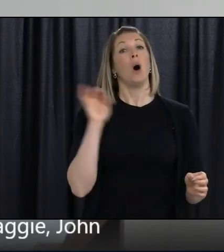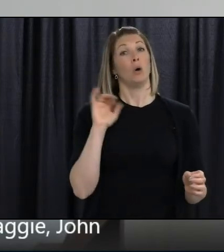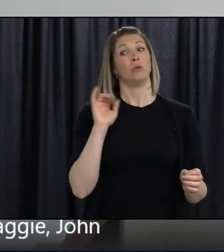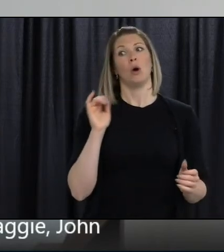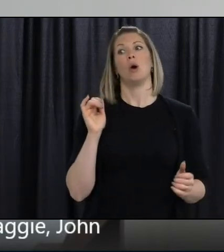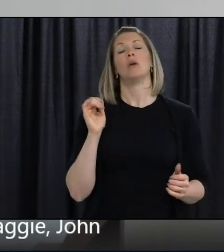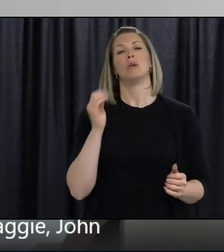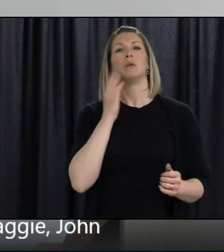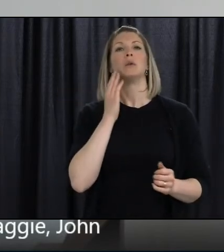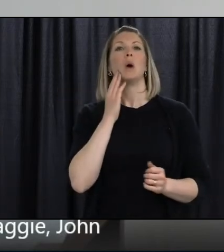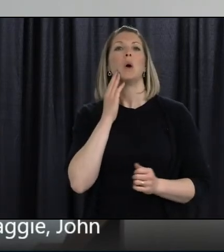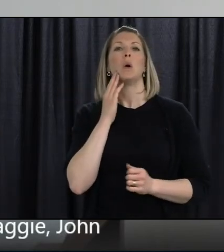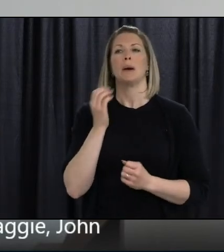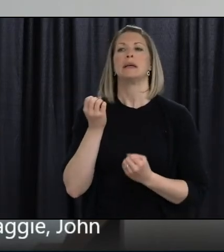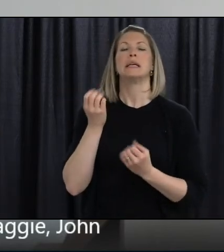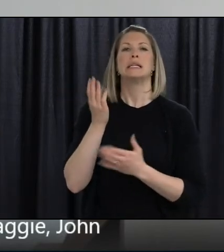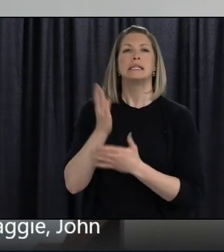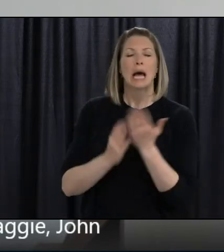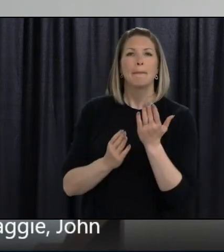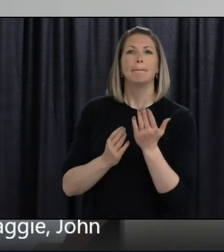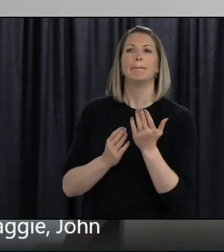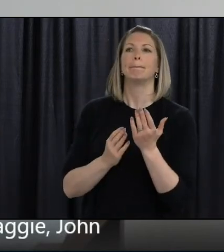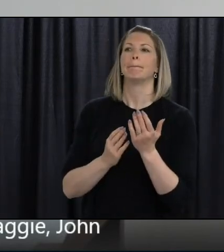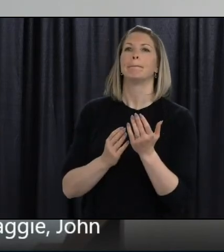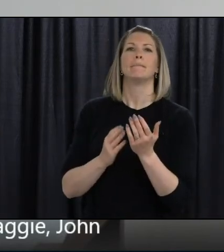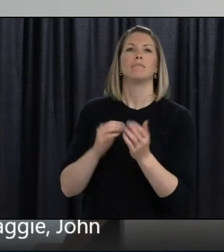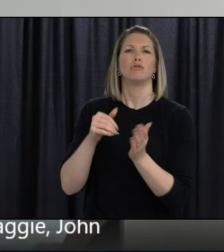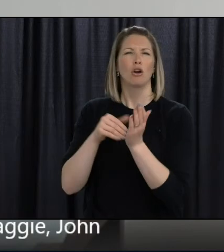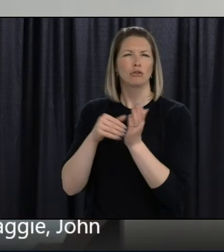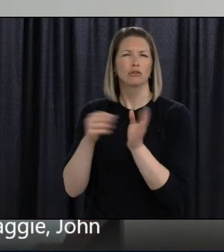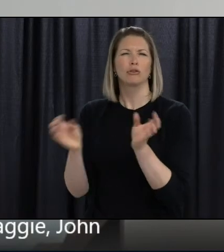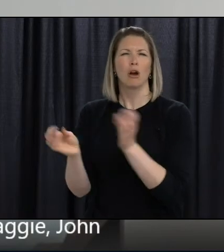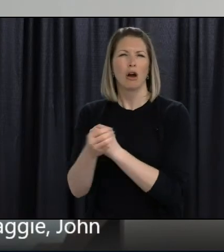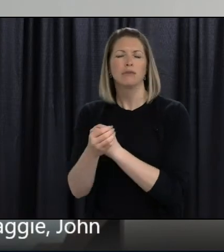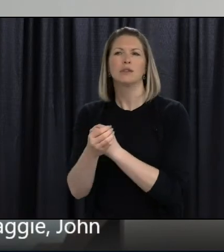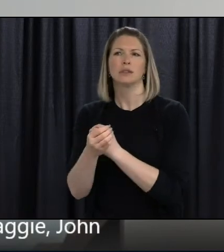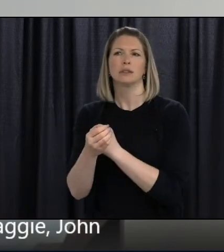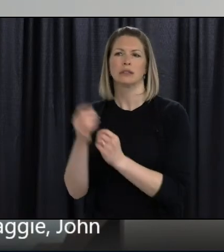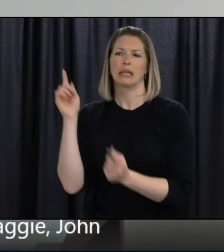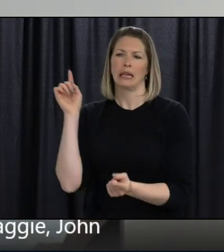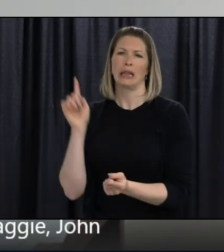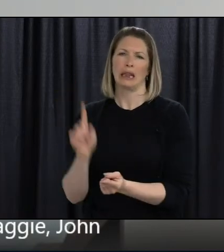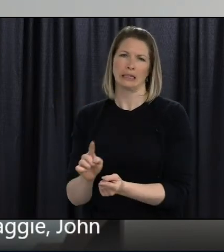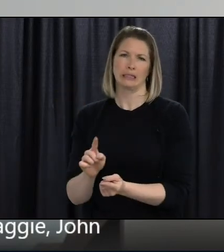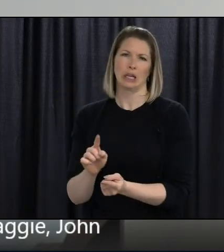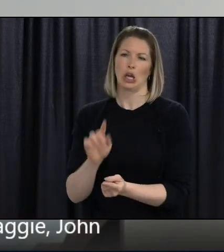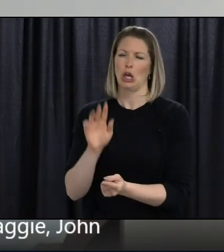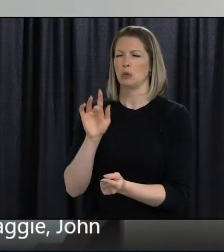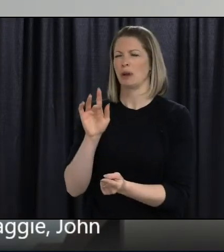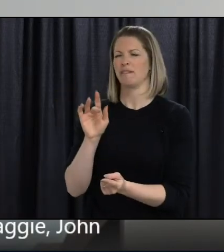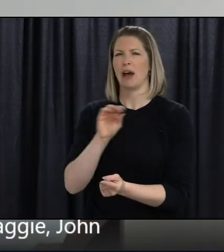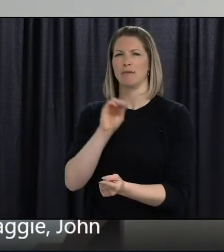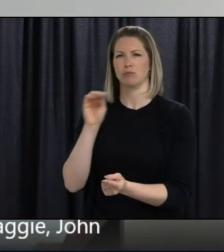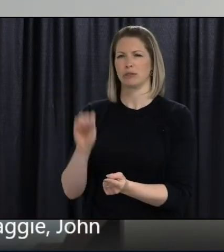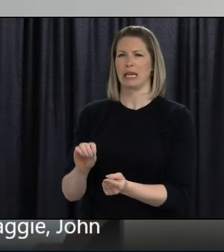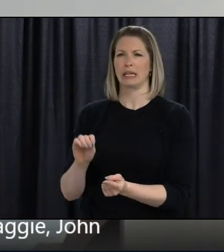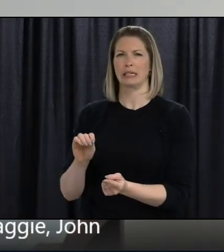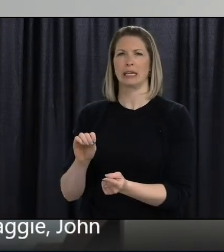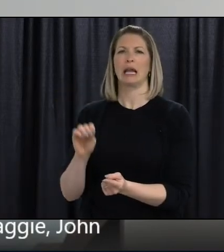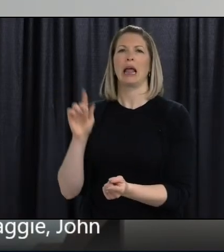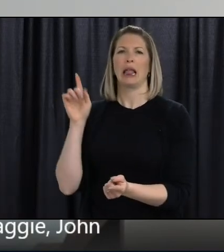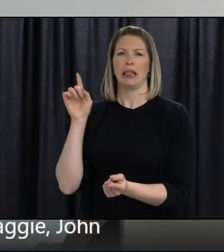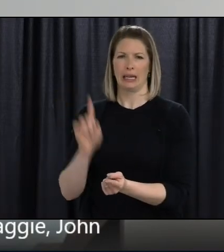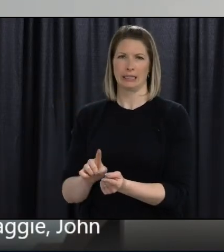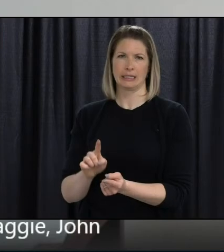deferred through Eastern Health, for example. A full 25% of those visits have been performed virtually.